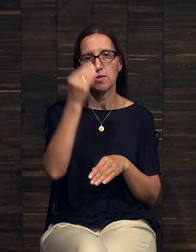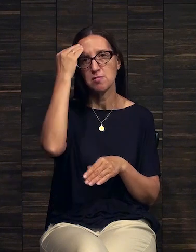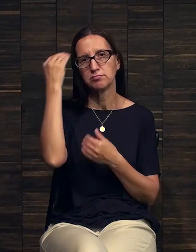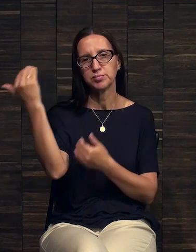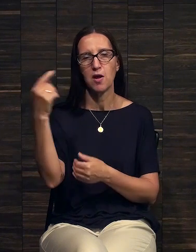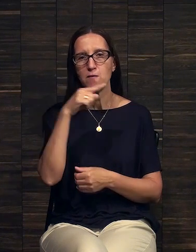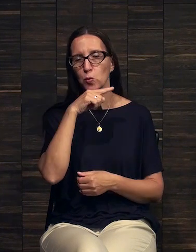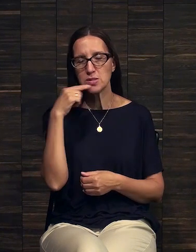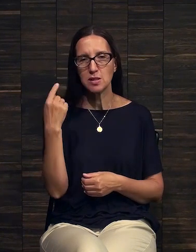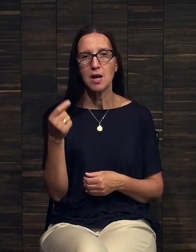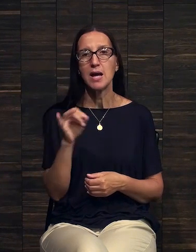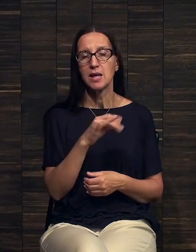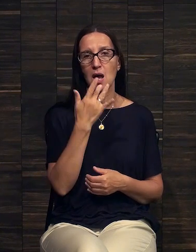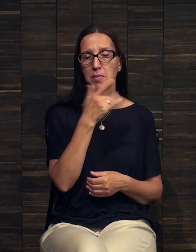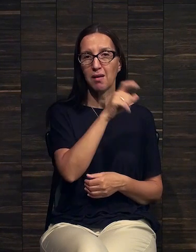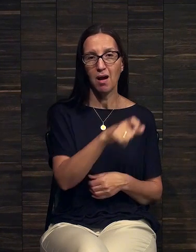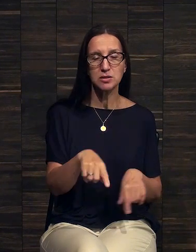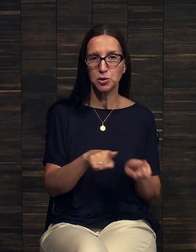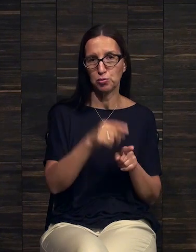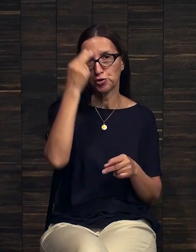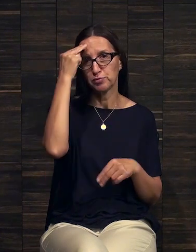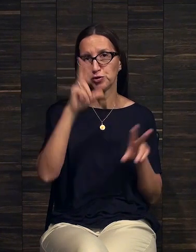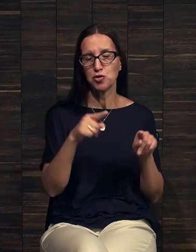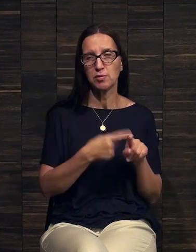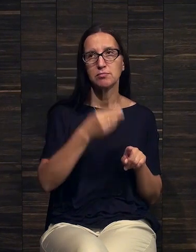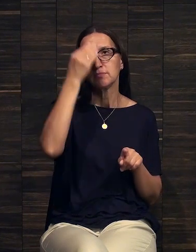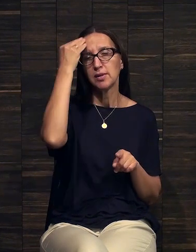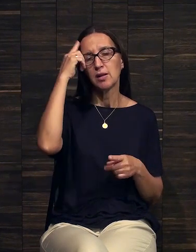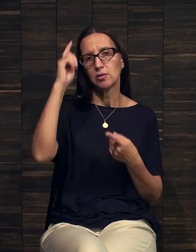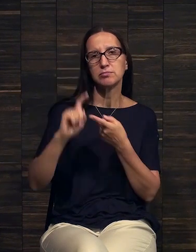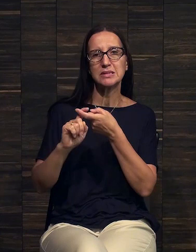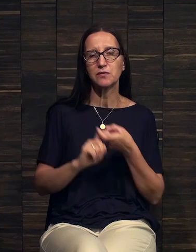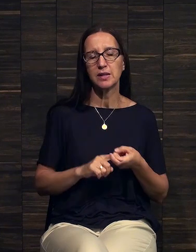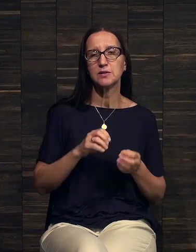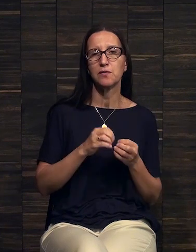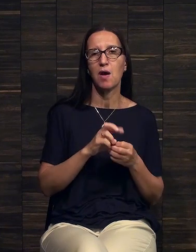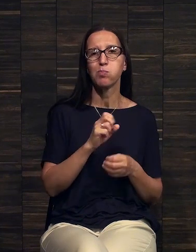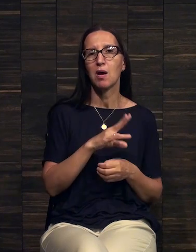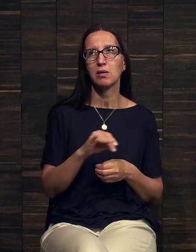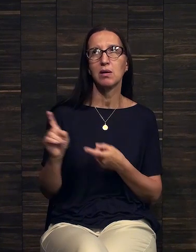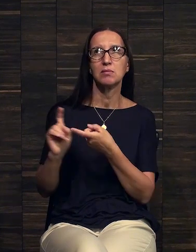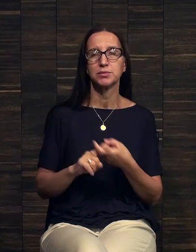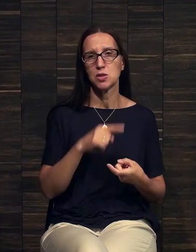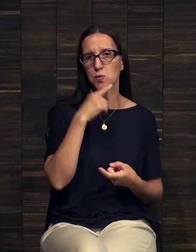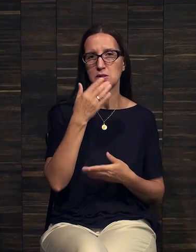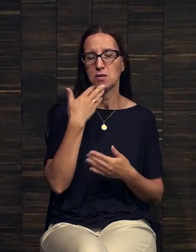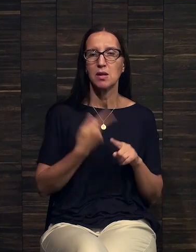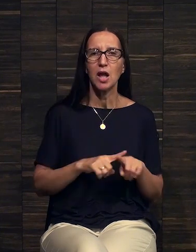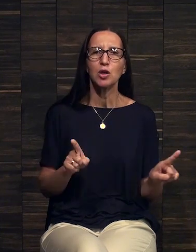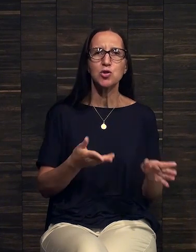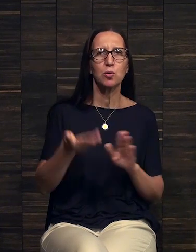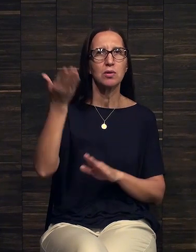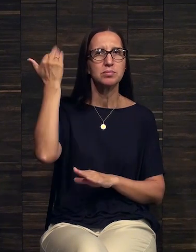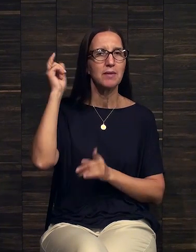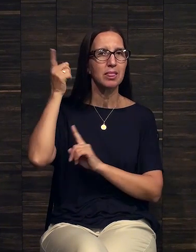The blasphemy to Russia, and Americans do not identify Bucket with